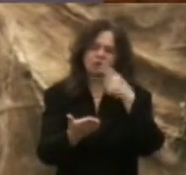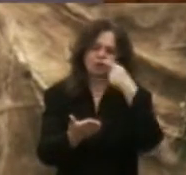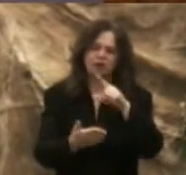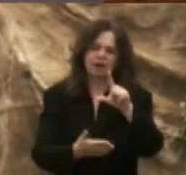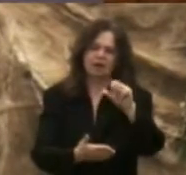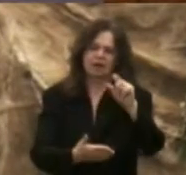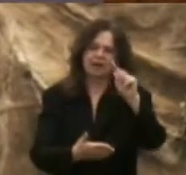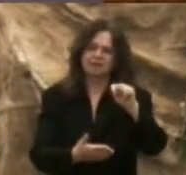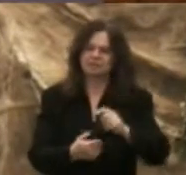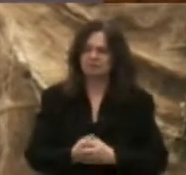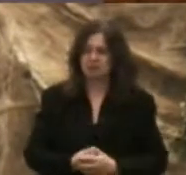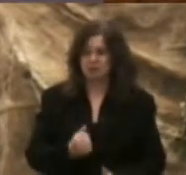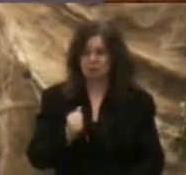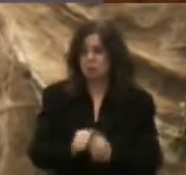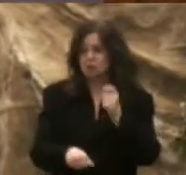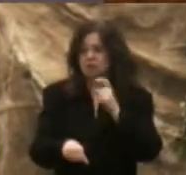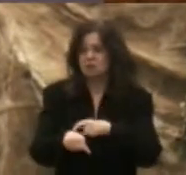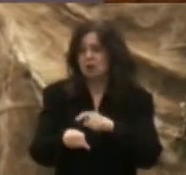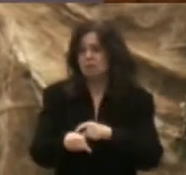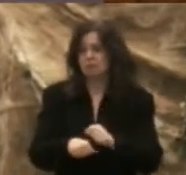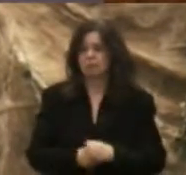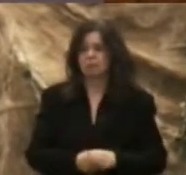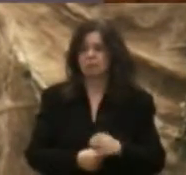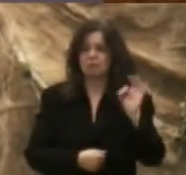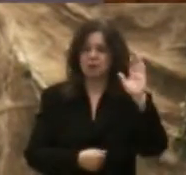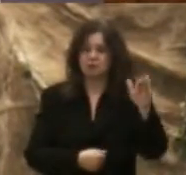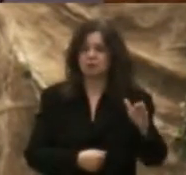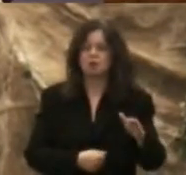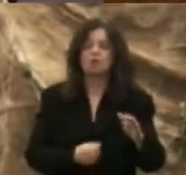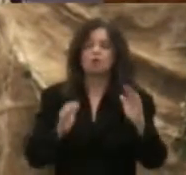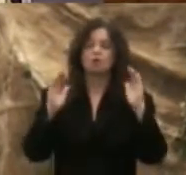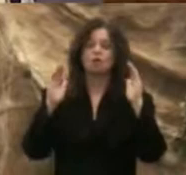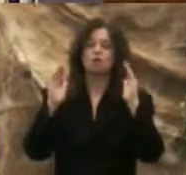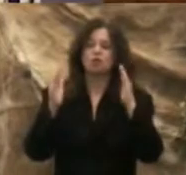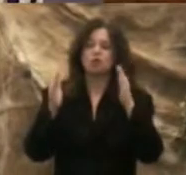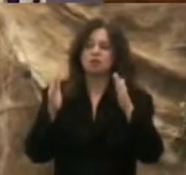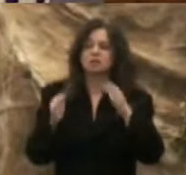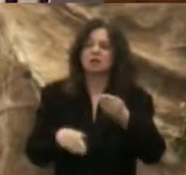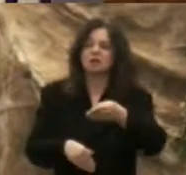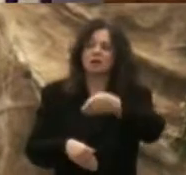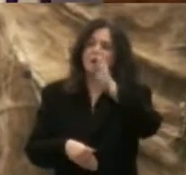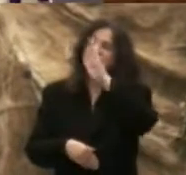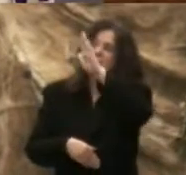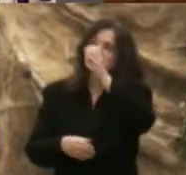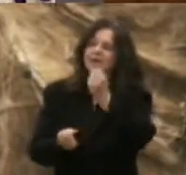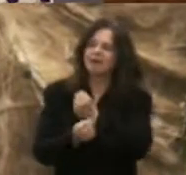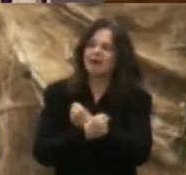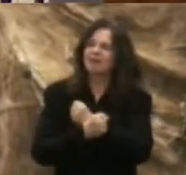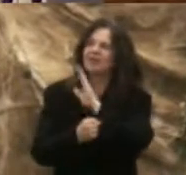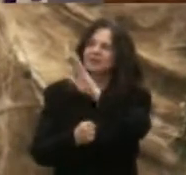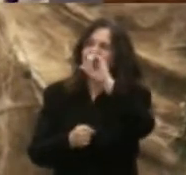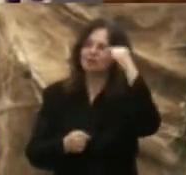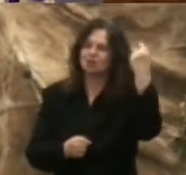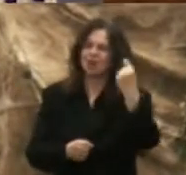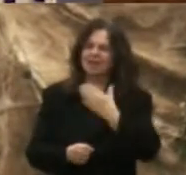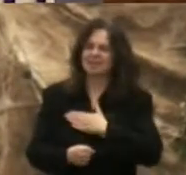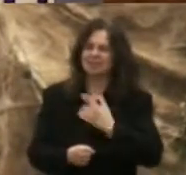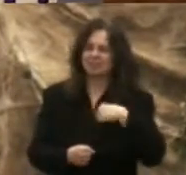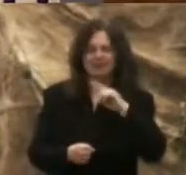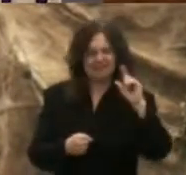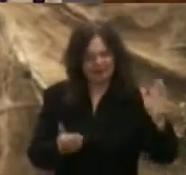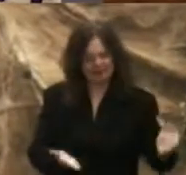Lutheran preachers, for the most part, like to concentrate on God's love and grace. We like to lift up life